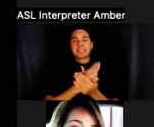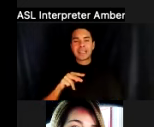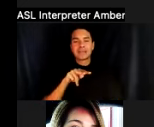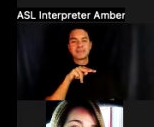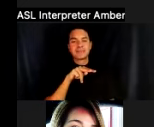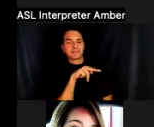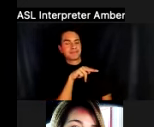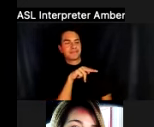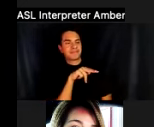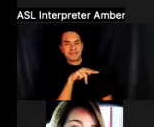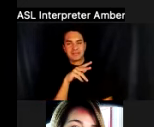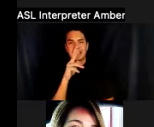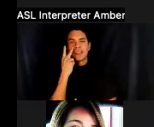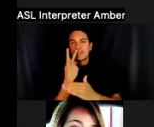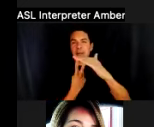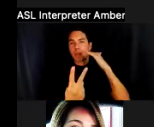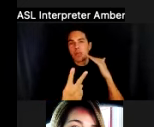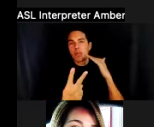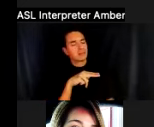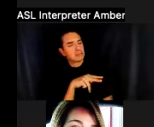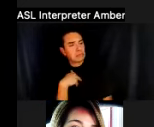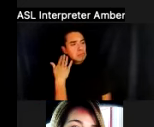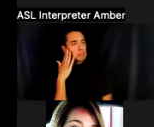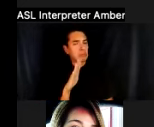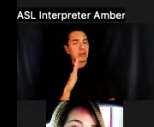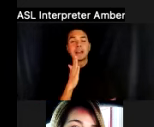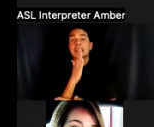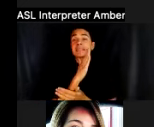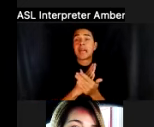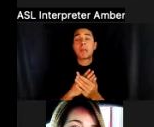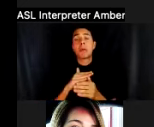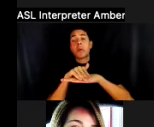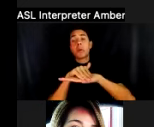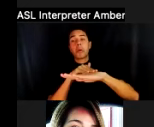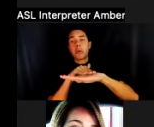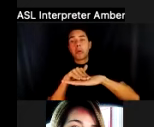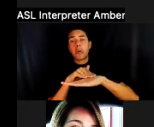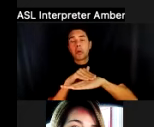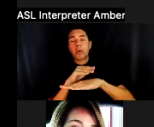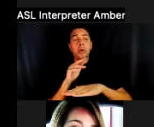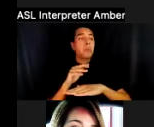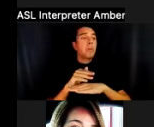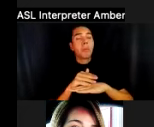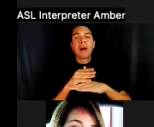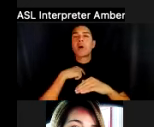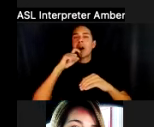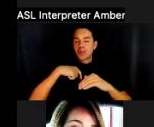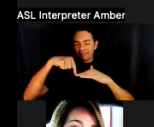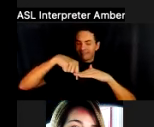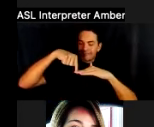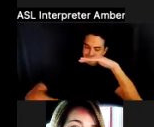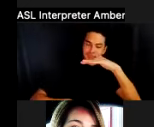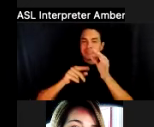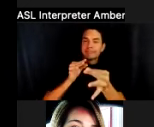in this work, but who do not intimately know the needs of our communities, right, or our people.